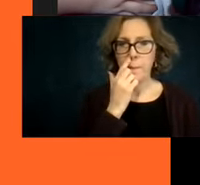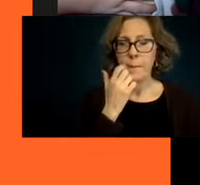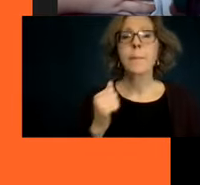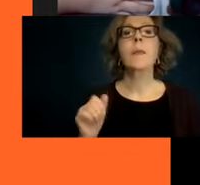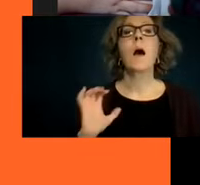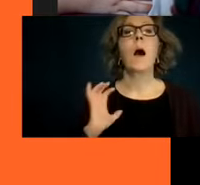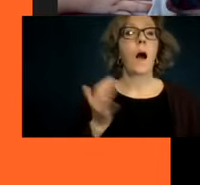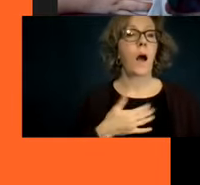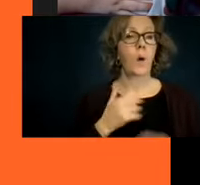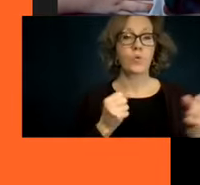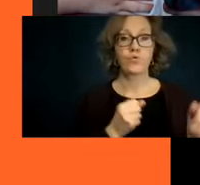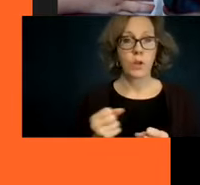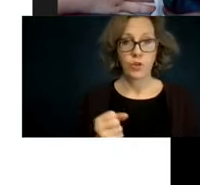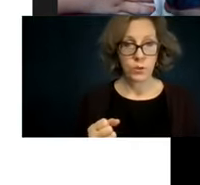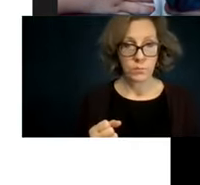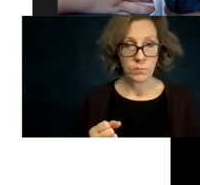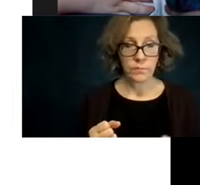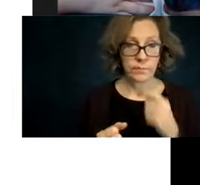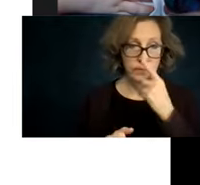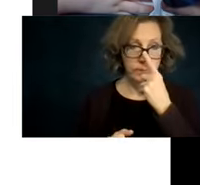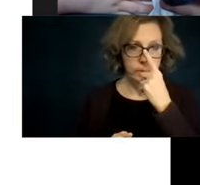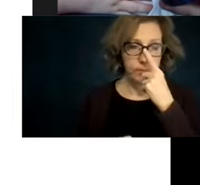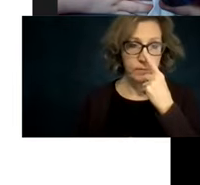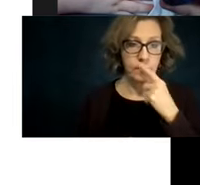Our strategies.